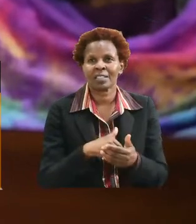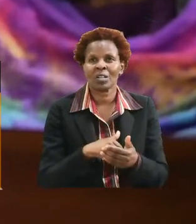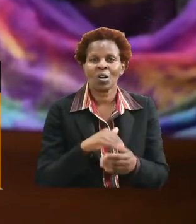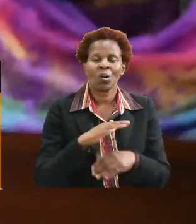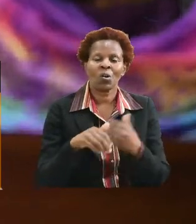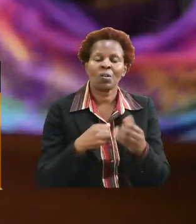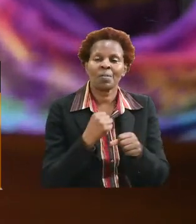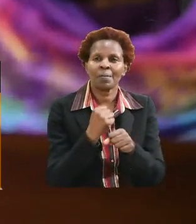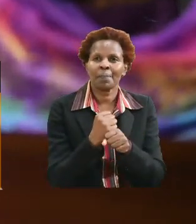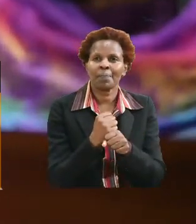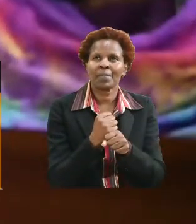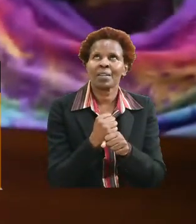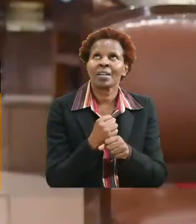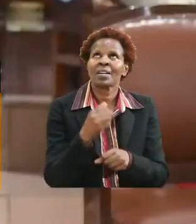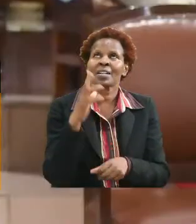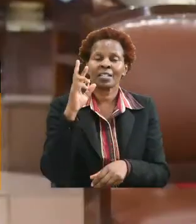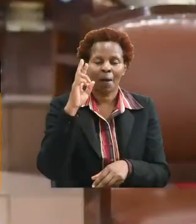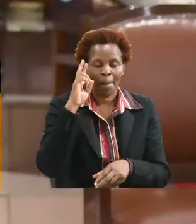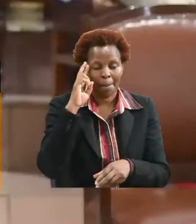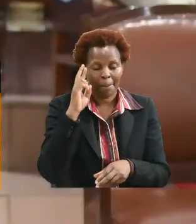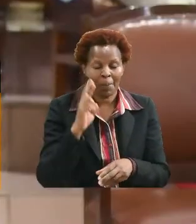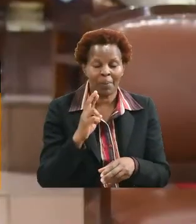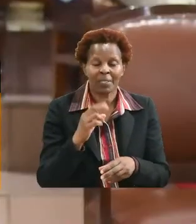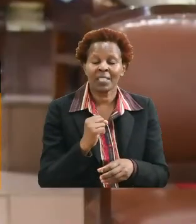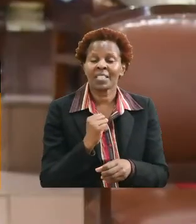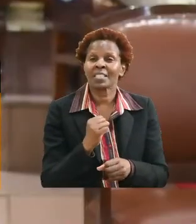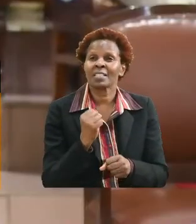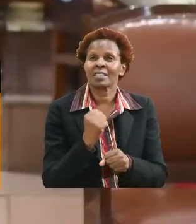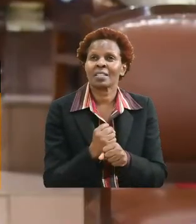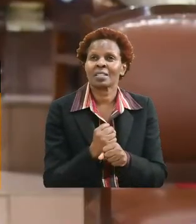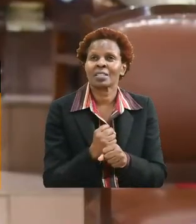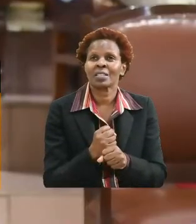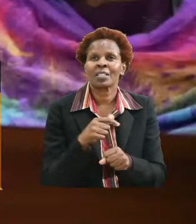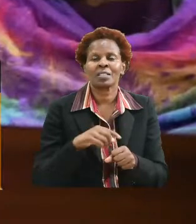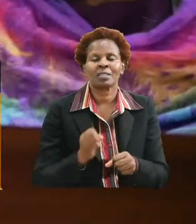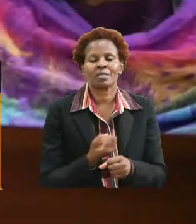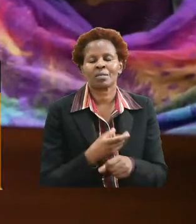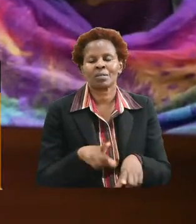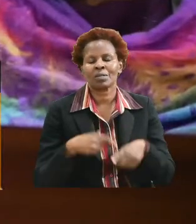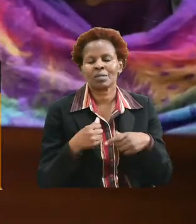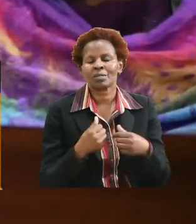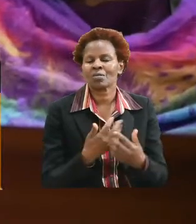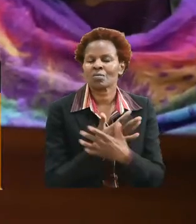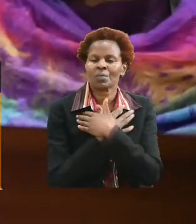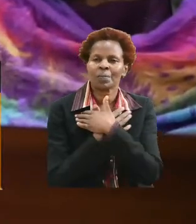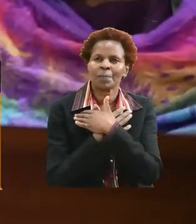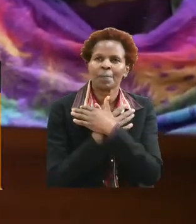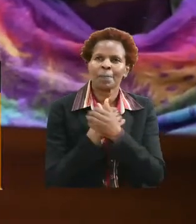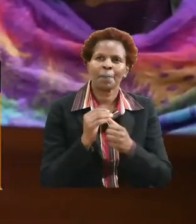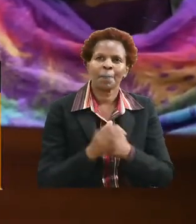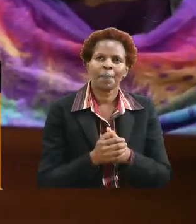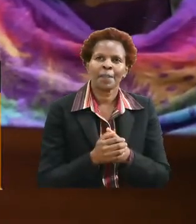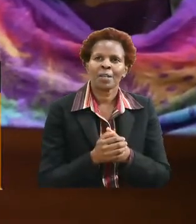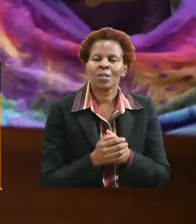and done, his purpose is achieved through our lives. Therefore, brothers and sisters, as we take time to